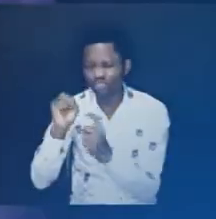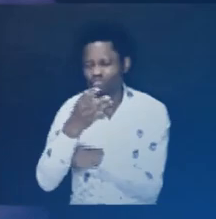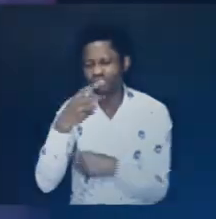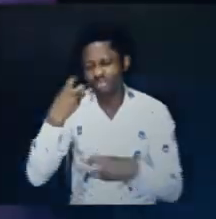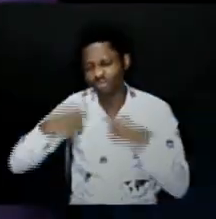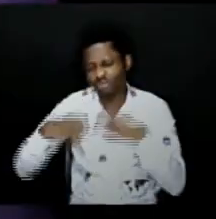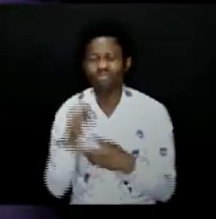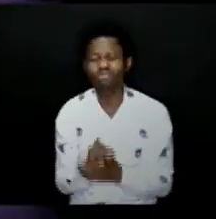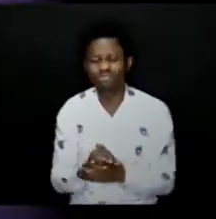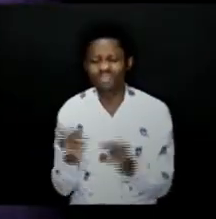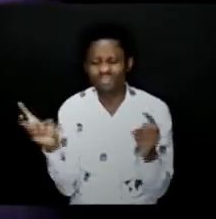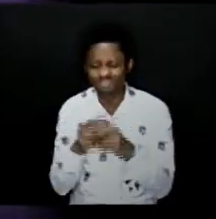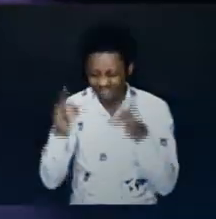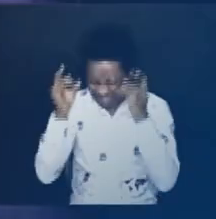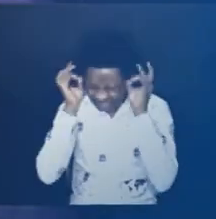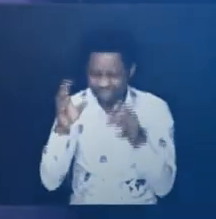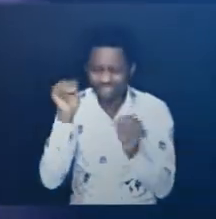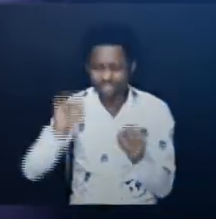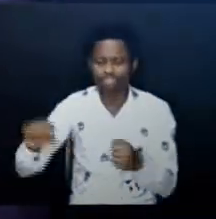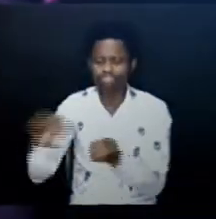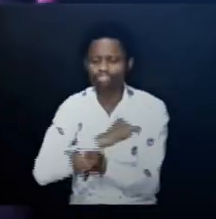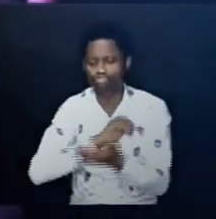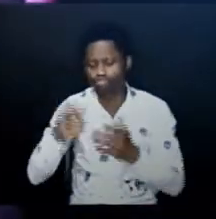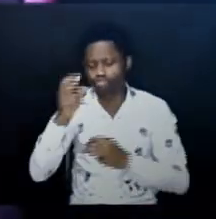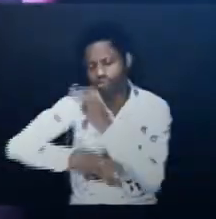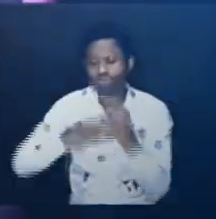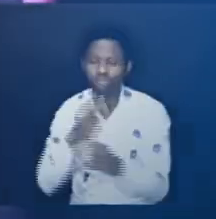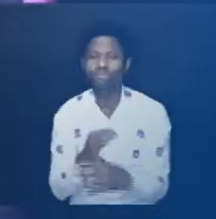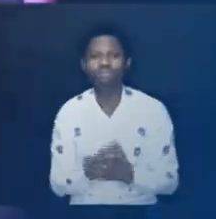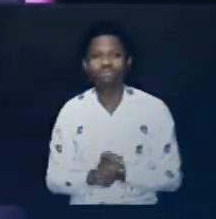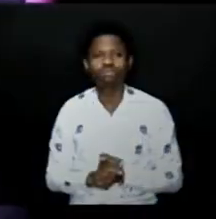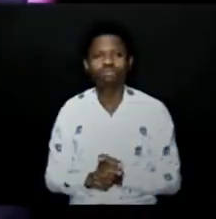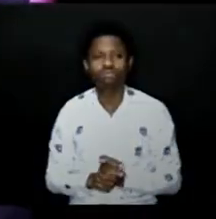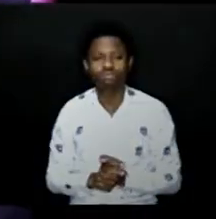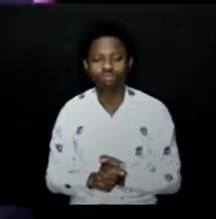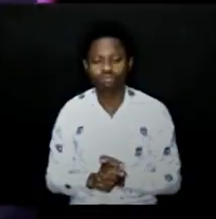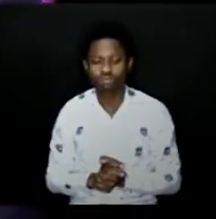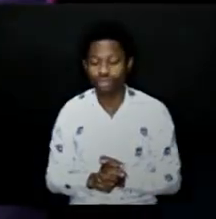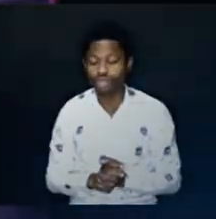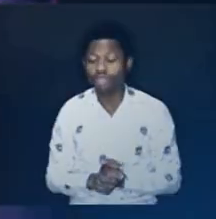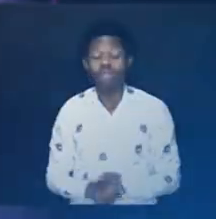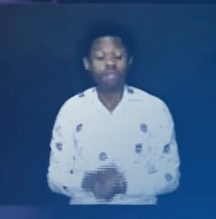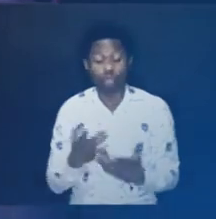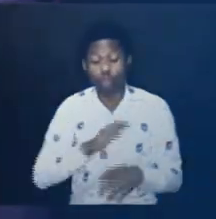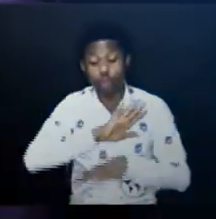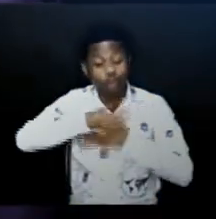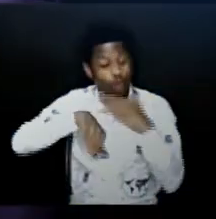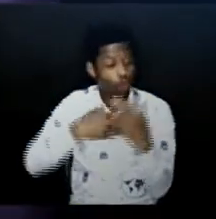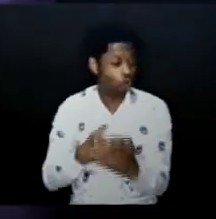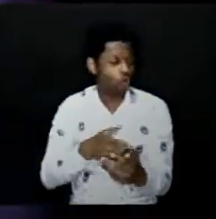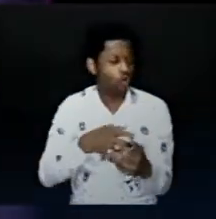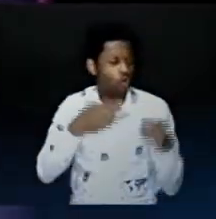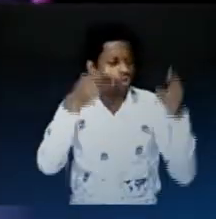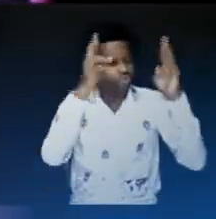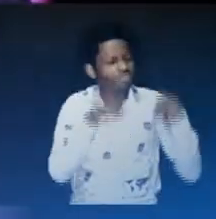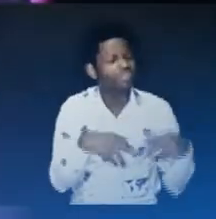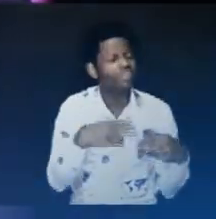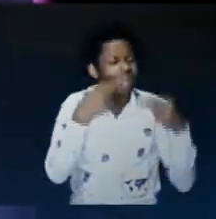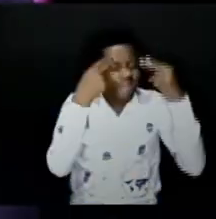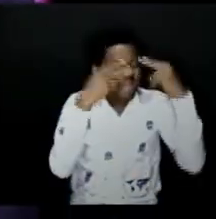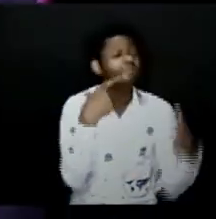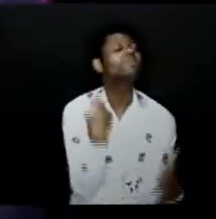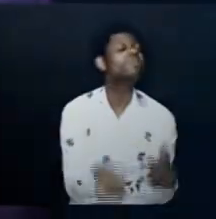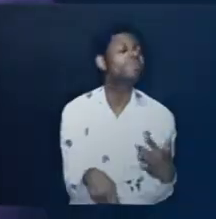danger. Now, the result is poverty. Now, we know the free mobile, eh, you hear lack